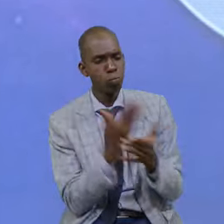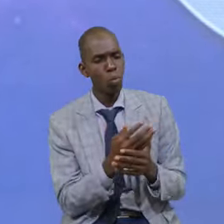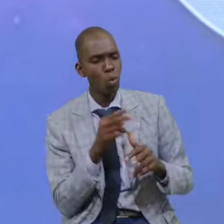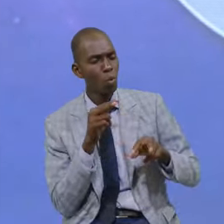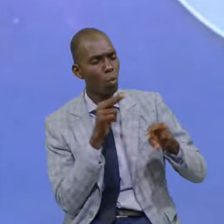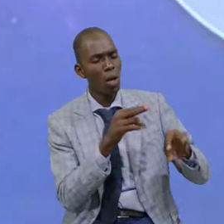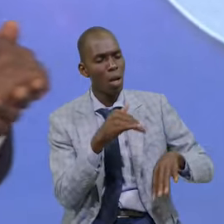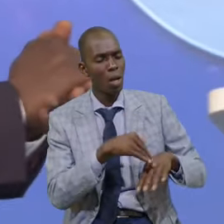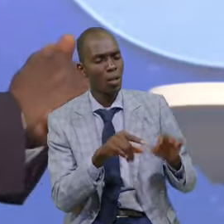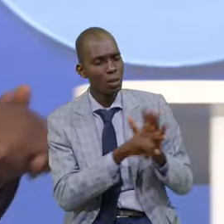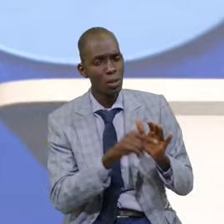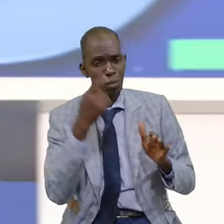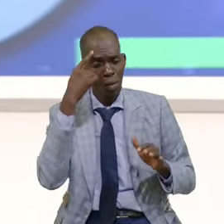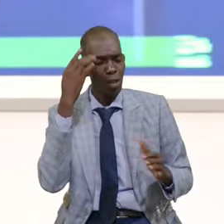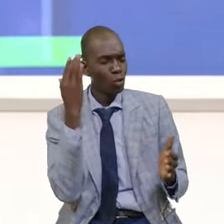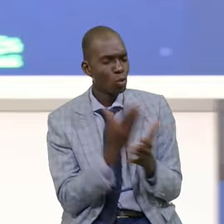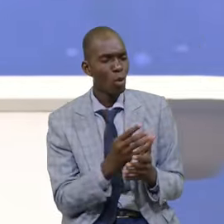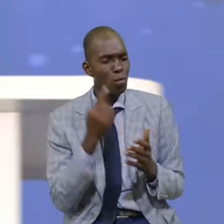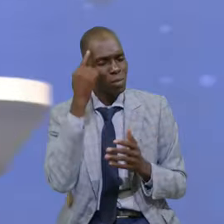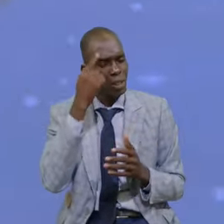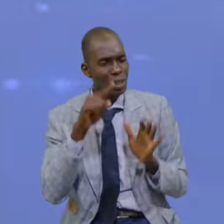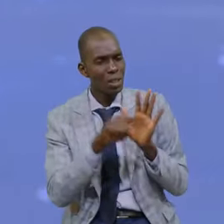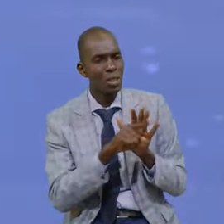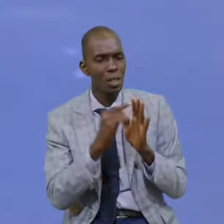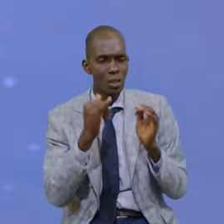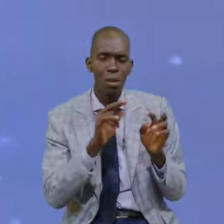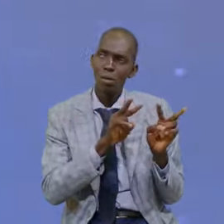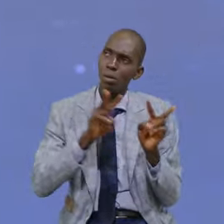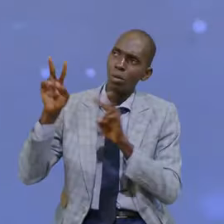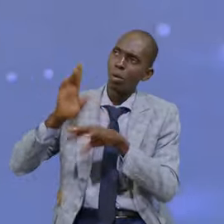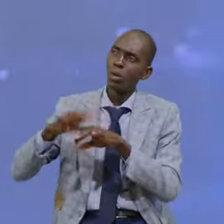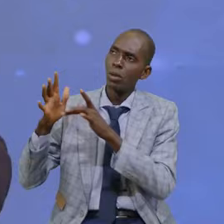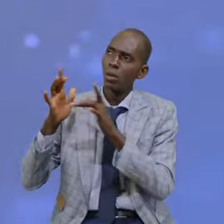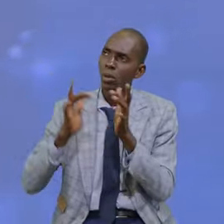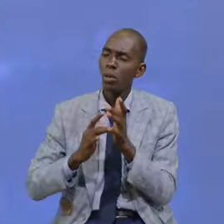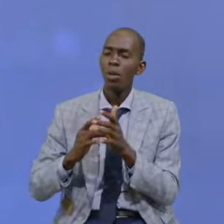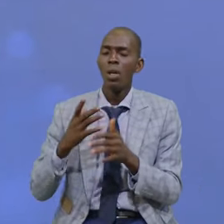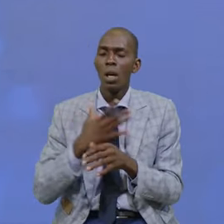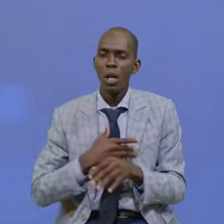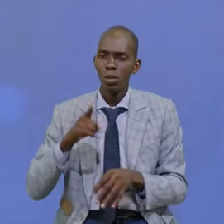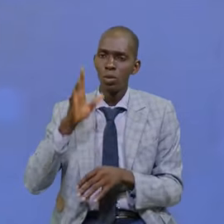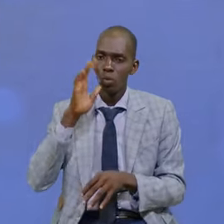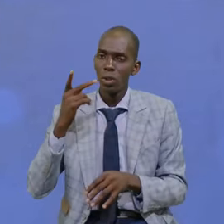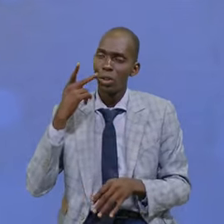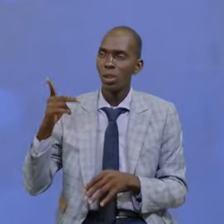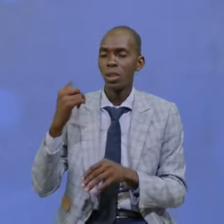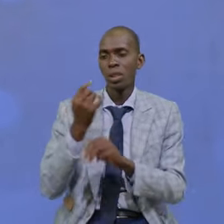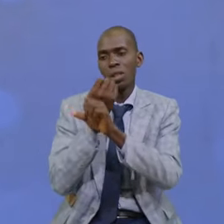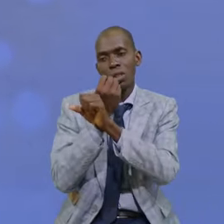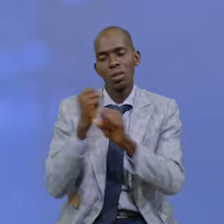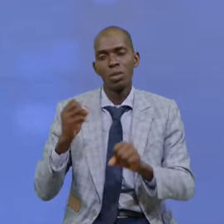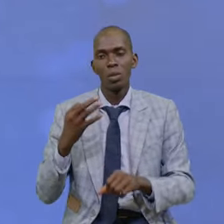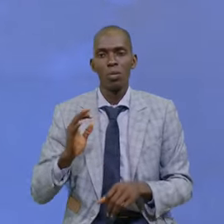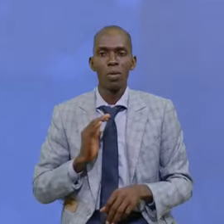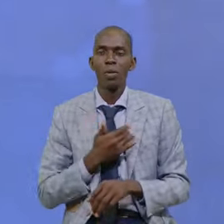mind on Jesus, and you will see the salvation of our God, the redemption